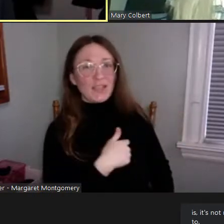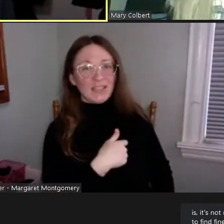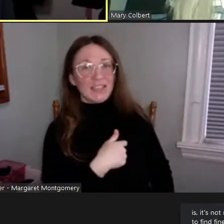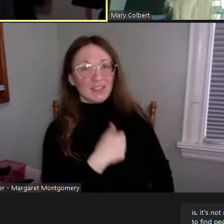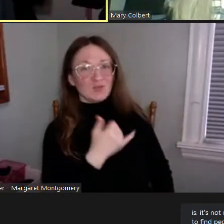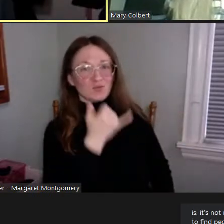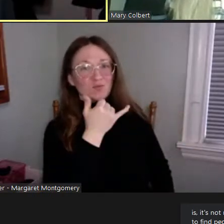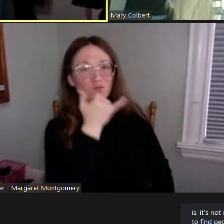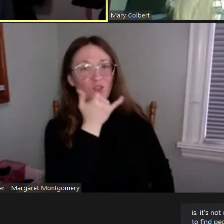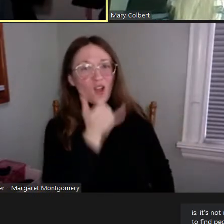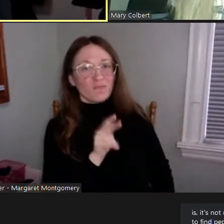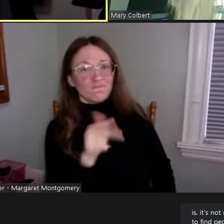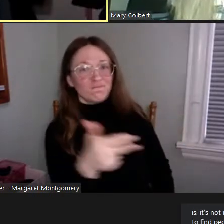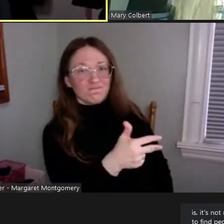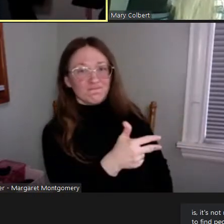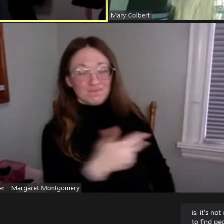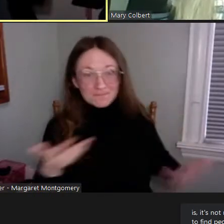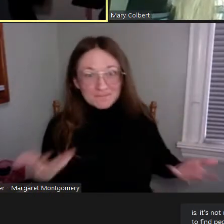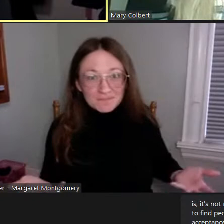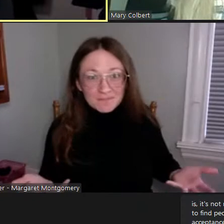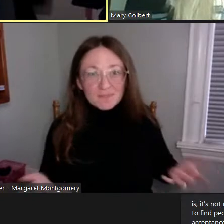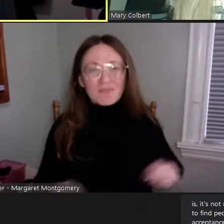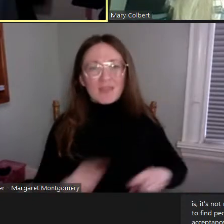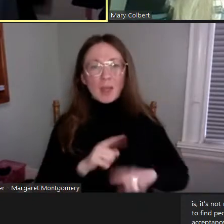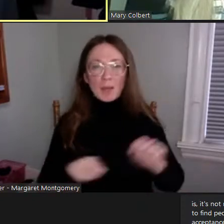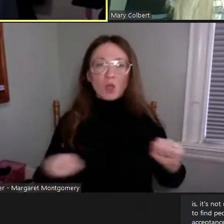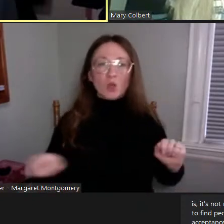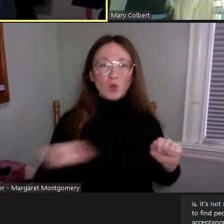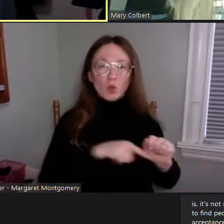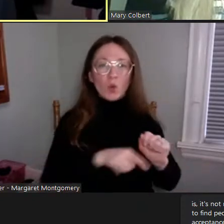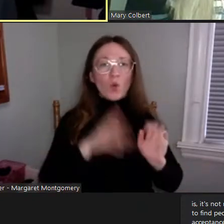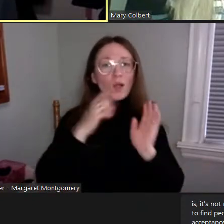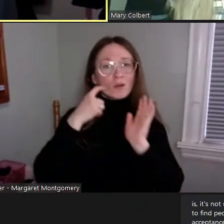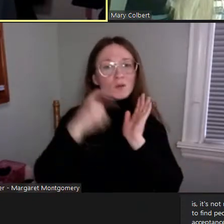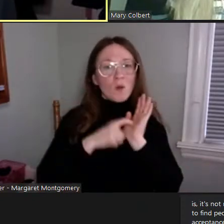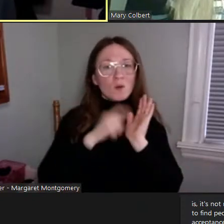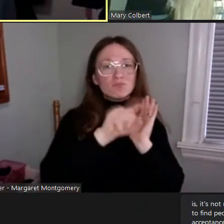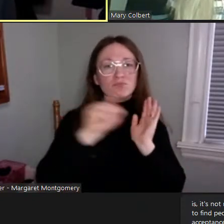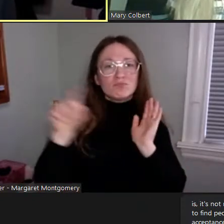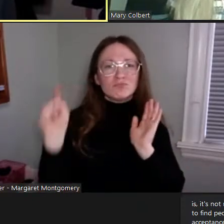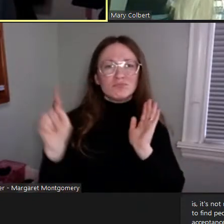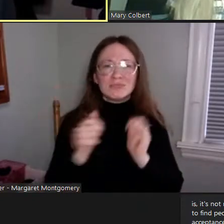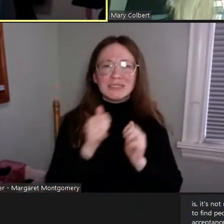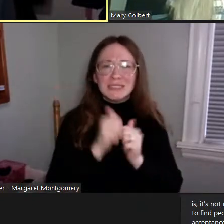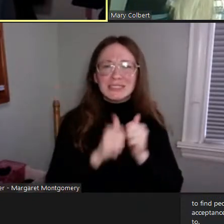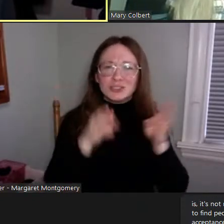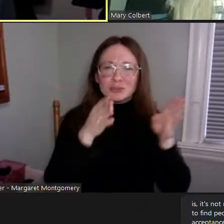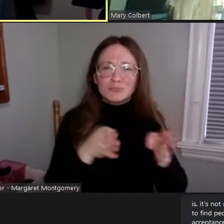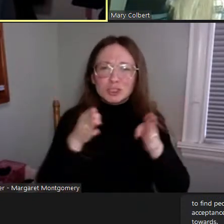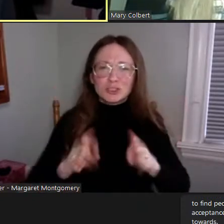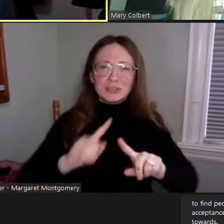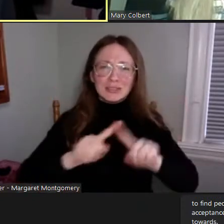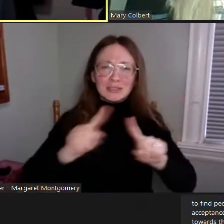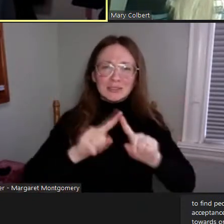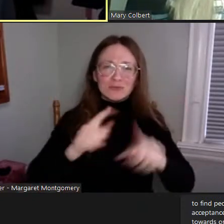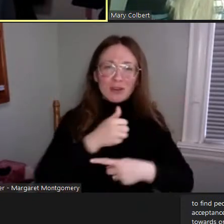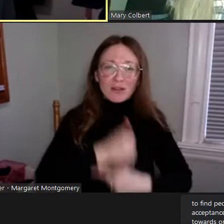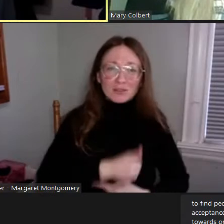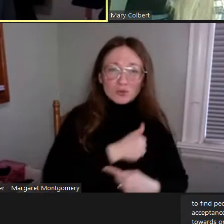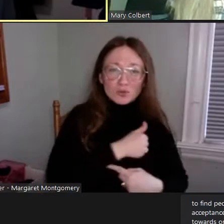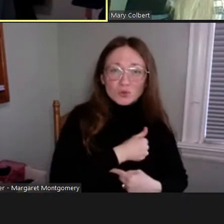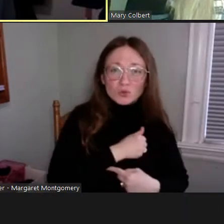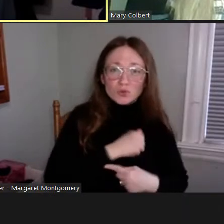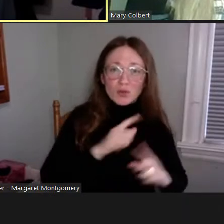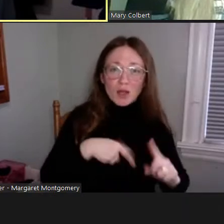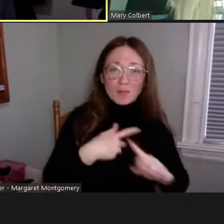find people at all different levels of acceptance and of abilities and of attitudes towards their blindness. And